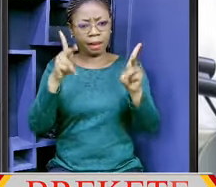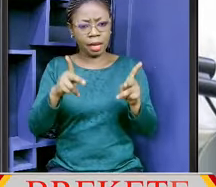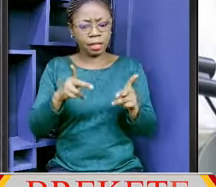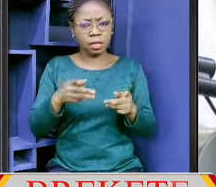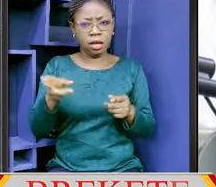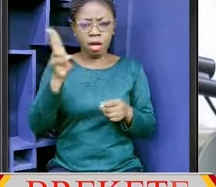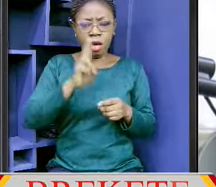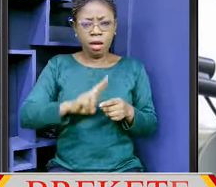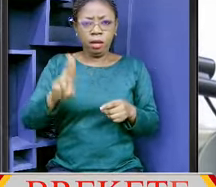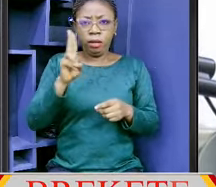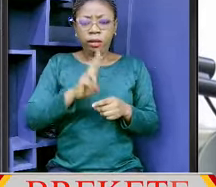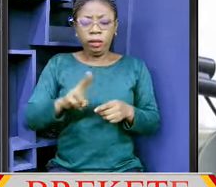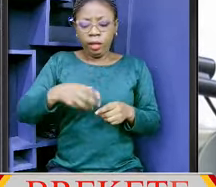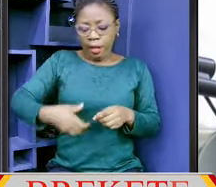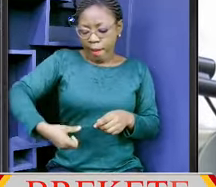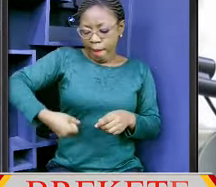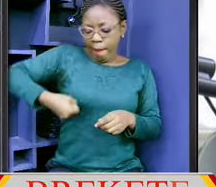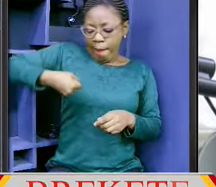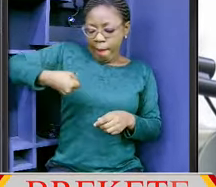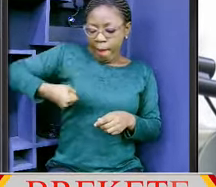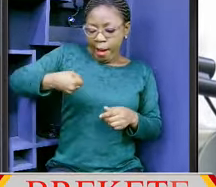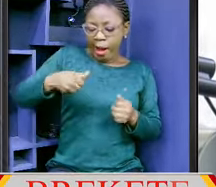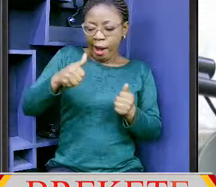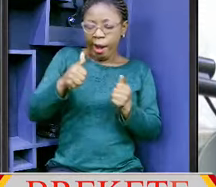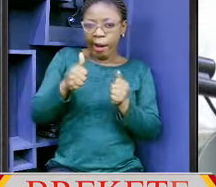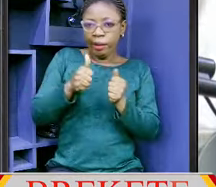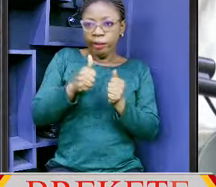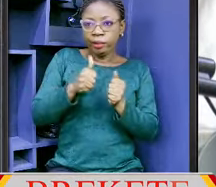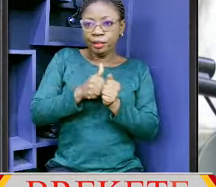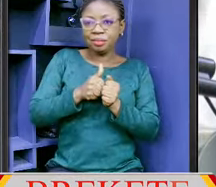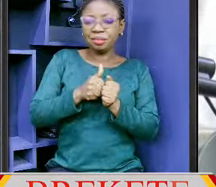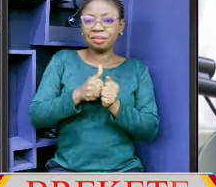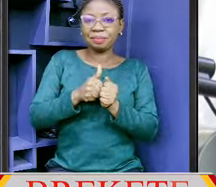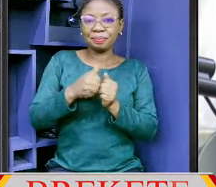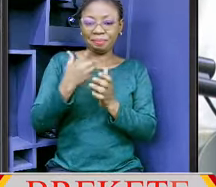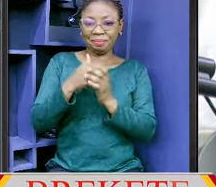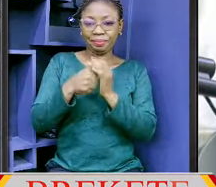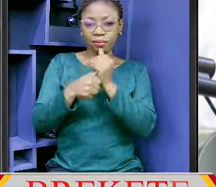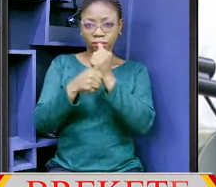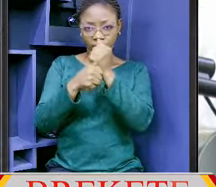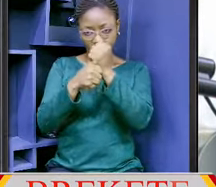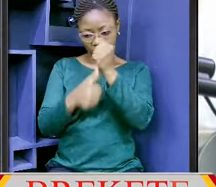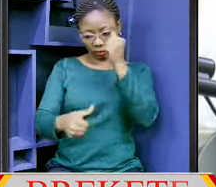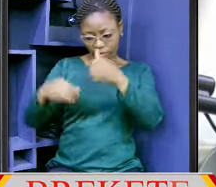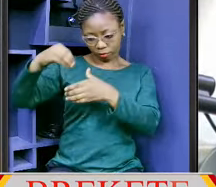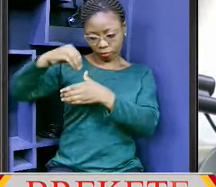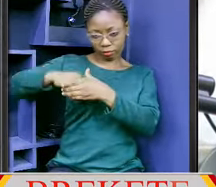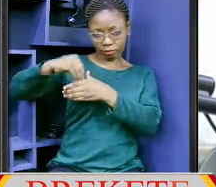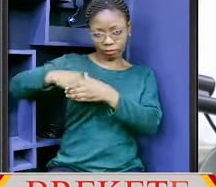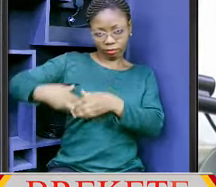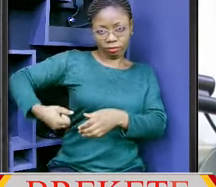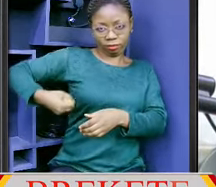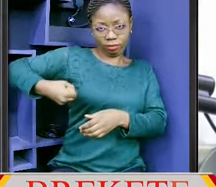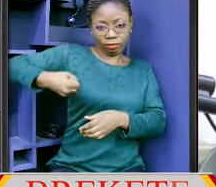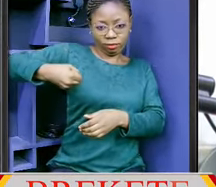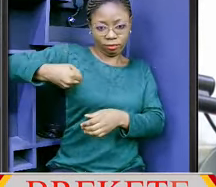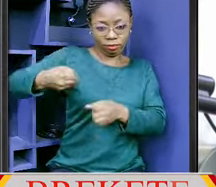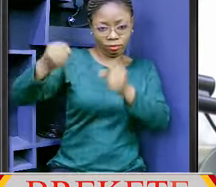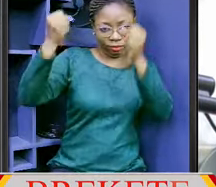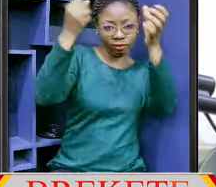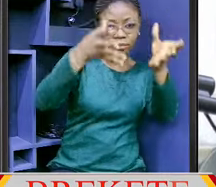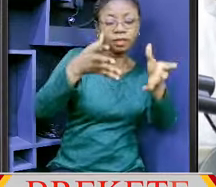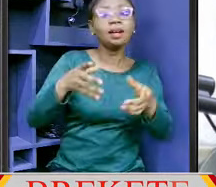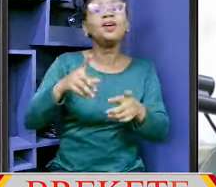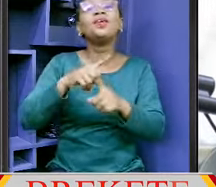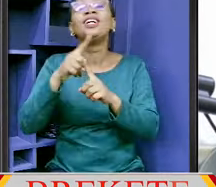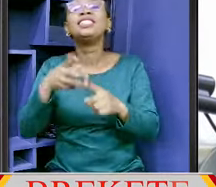carry traveling carry bag with leather inside. Now poopoo you won't go through away. So so when you they shout